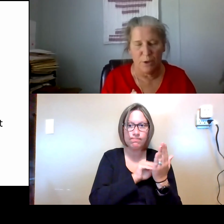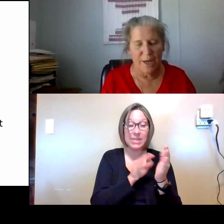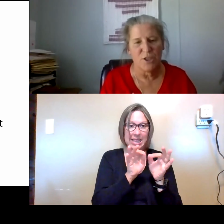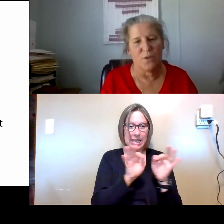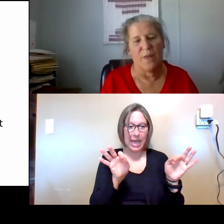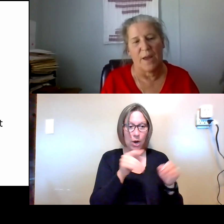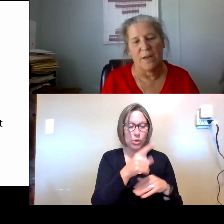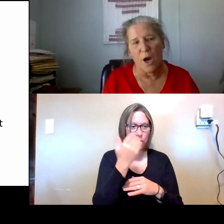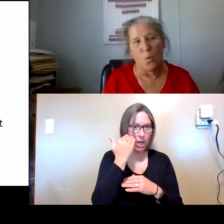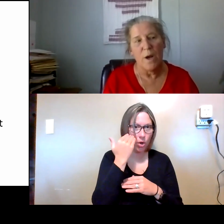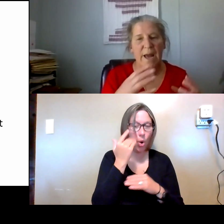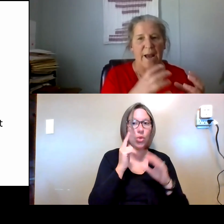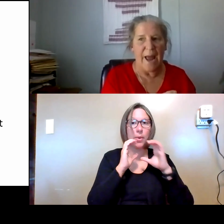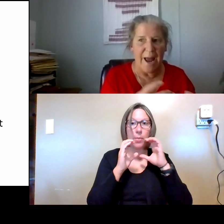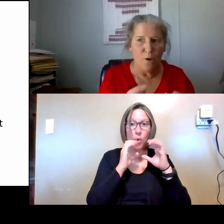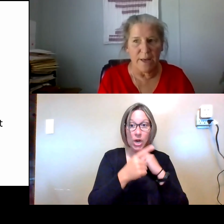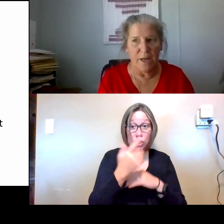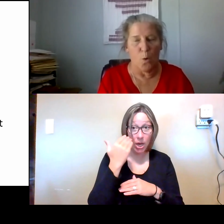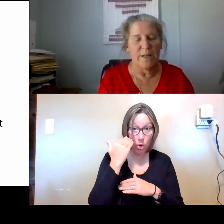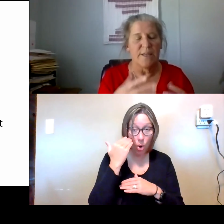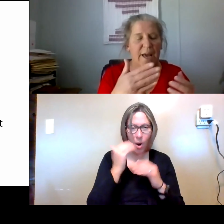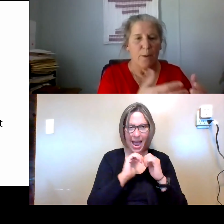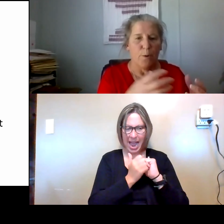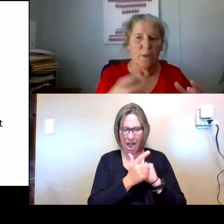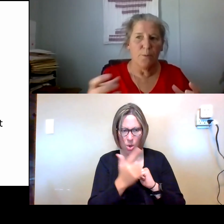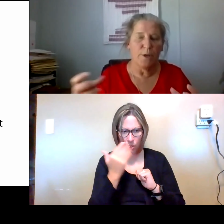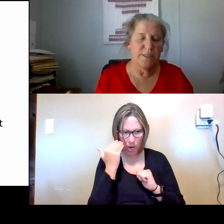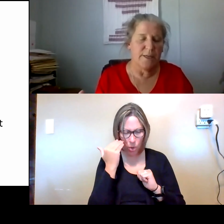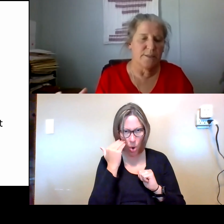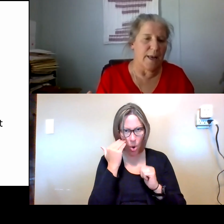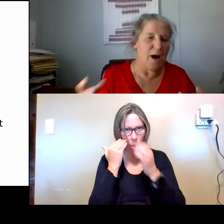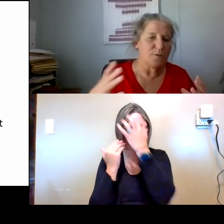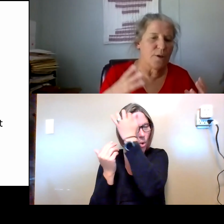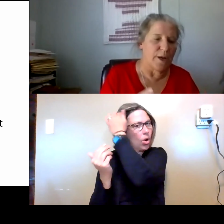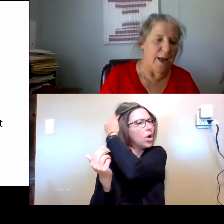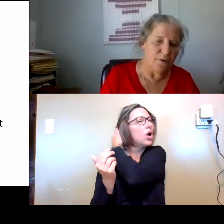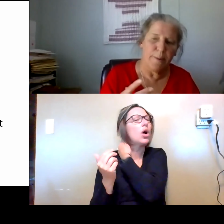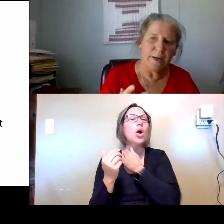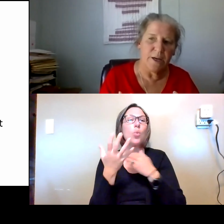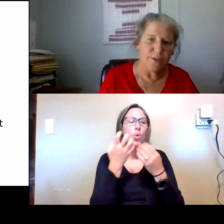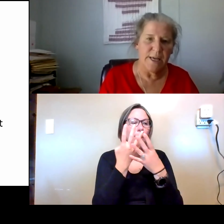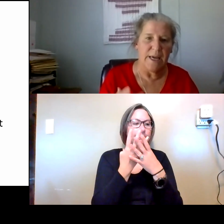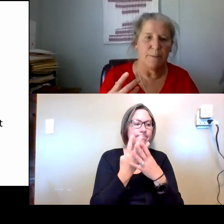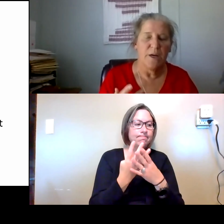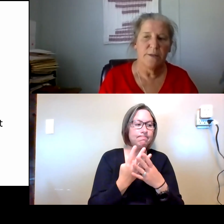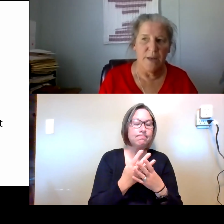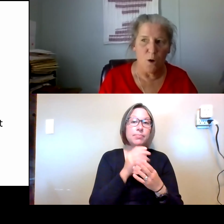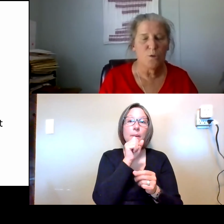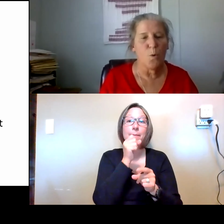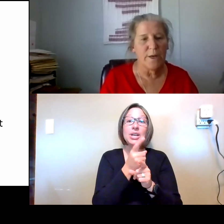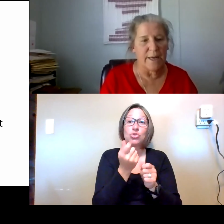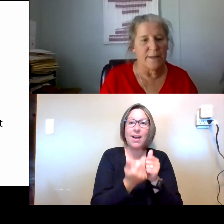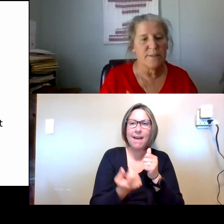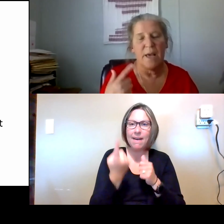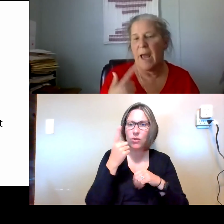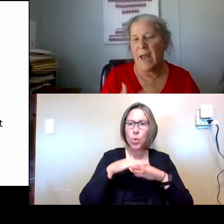the communication that they know, and how they know it. And we really want to tease that out so that everybody on the team knows